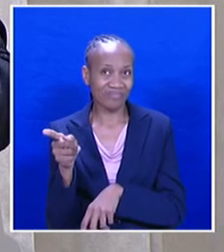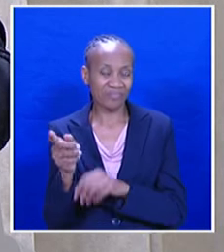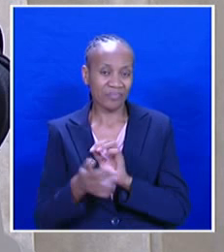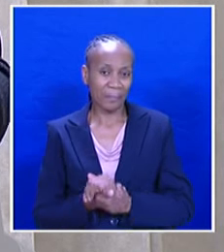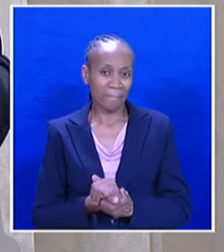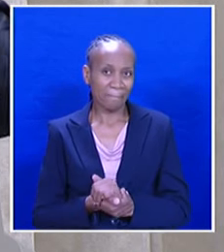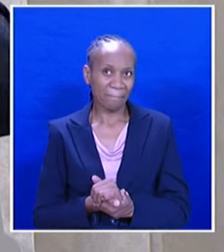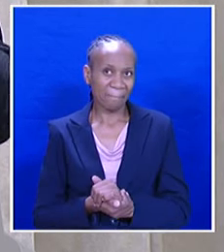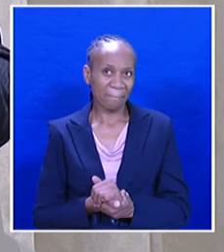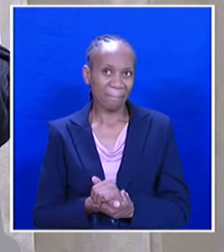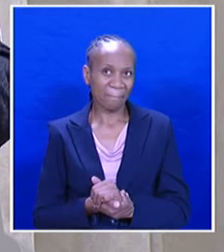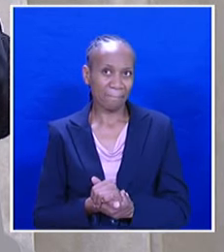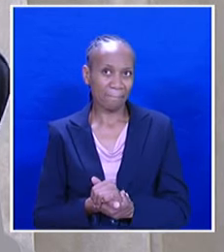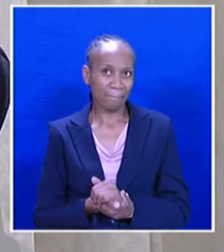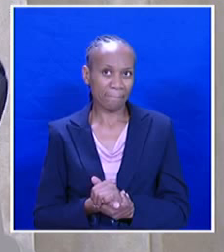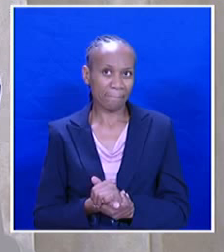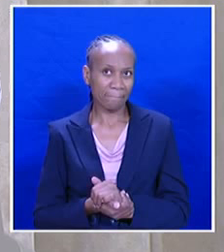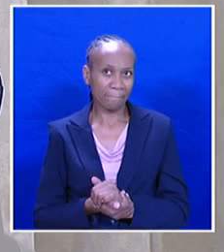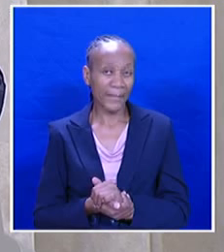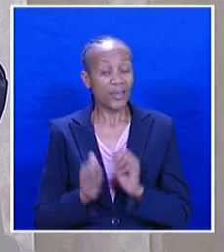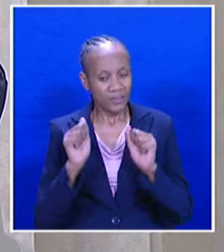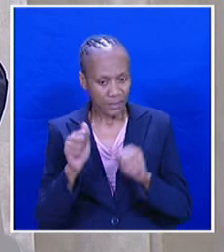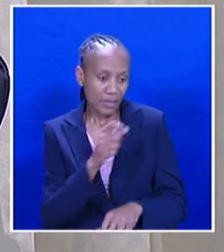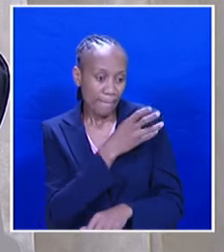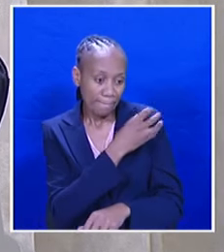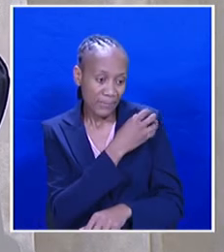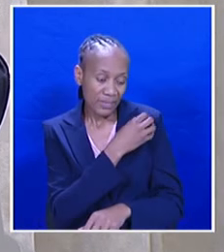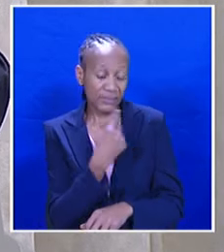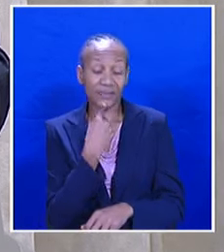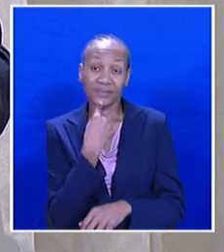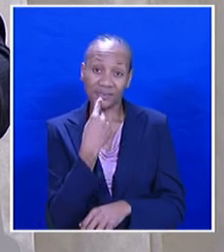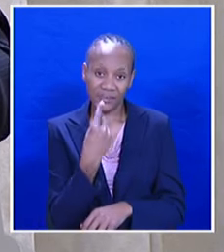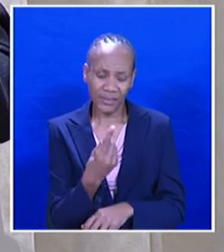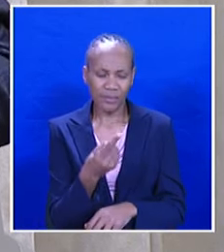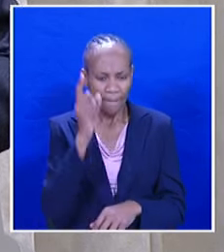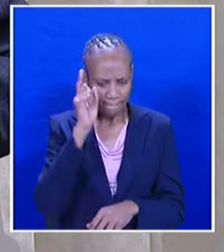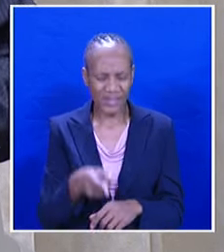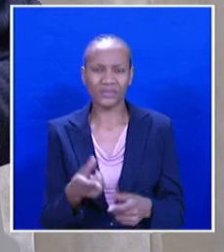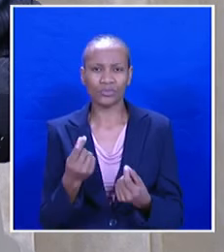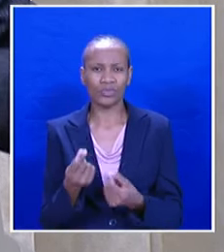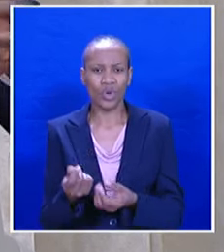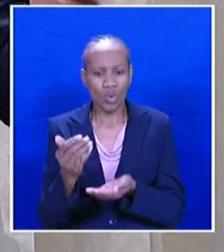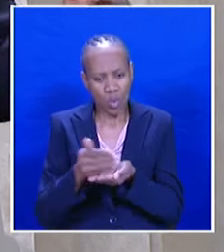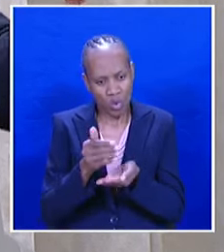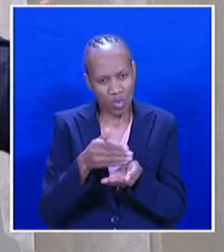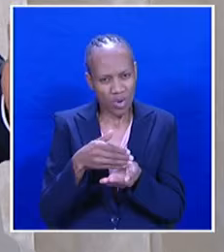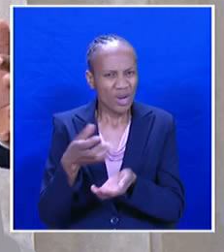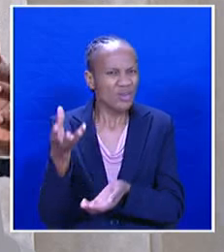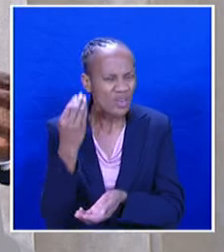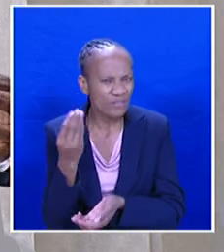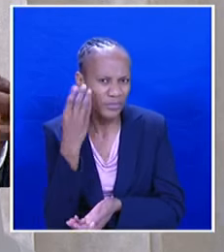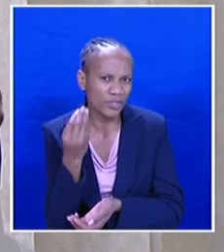this investigation, that let us get better information on precisely that as well.